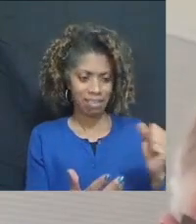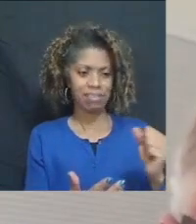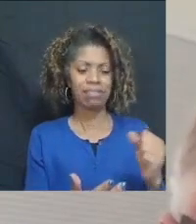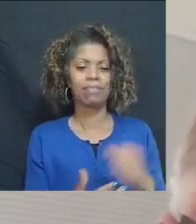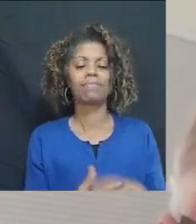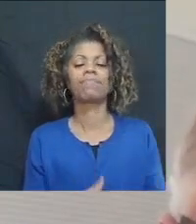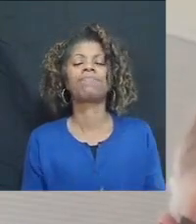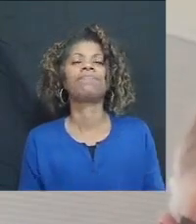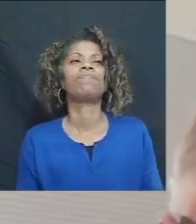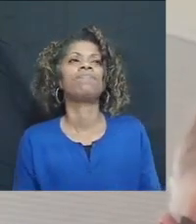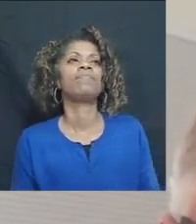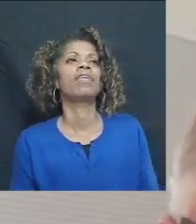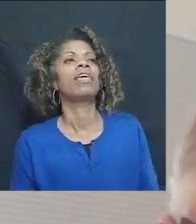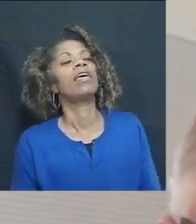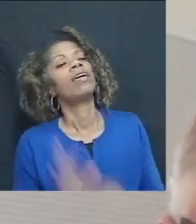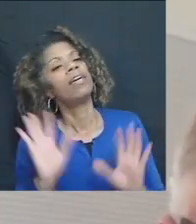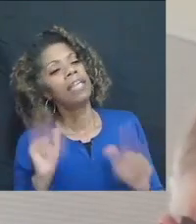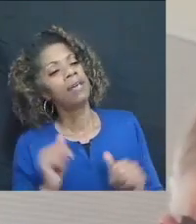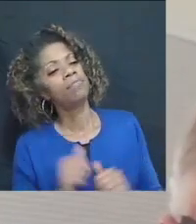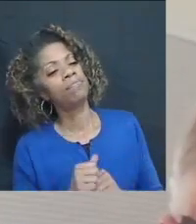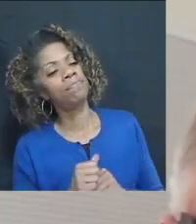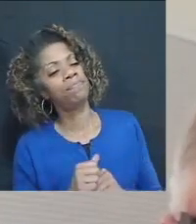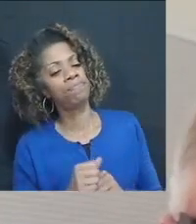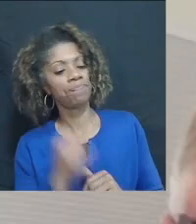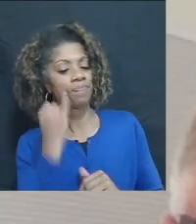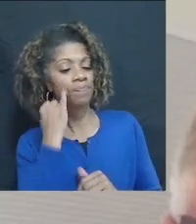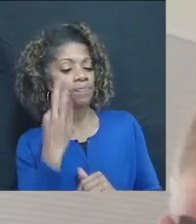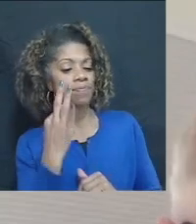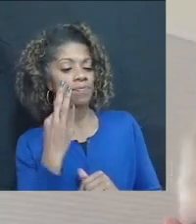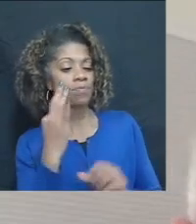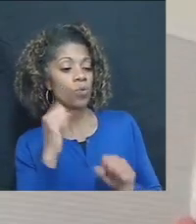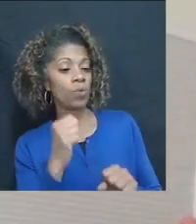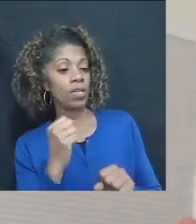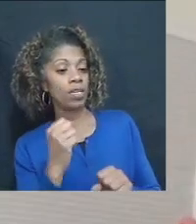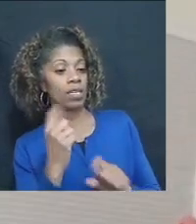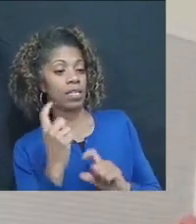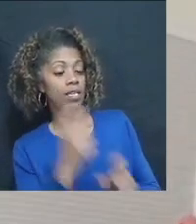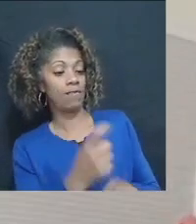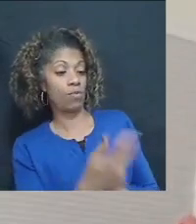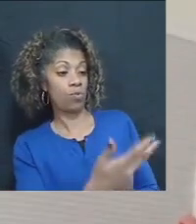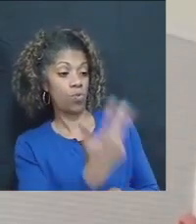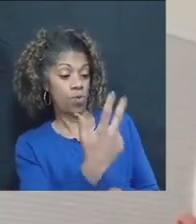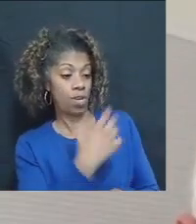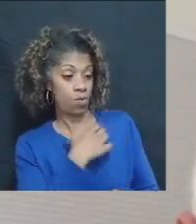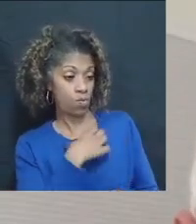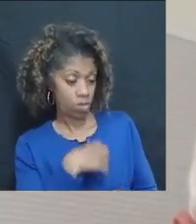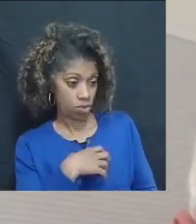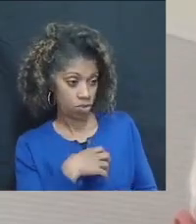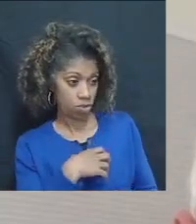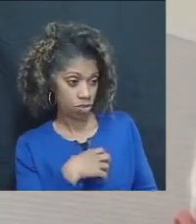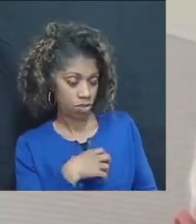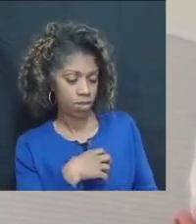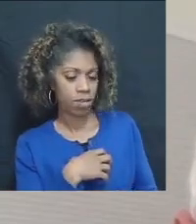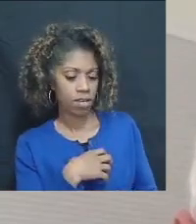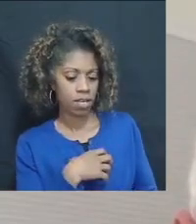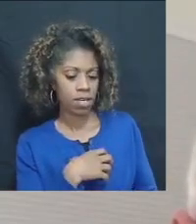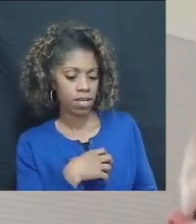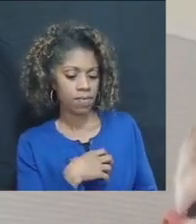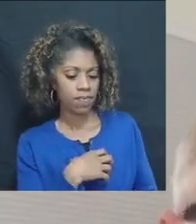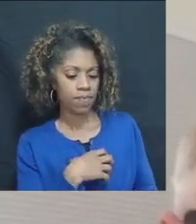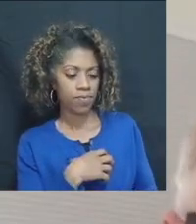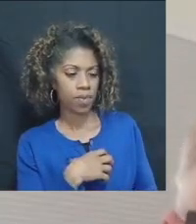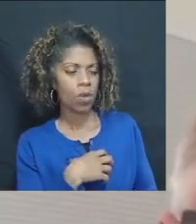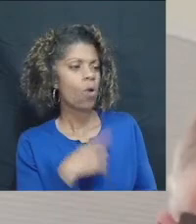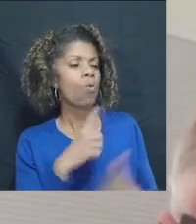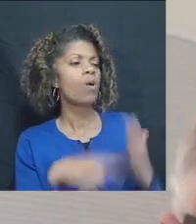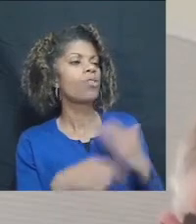mm-hmm. For philanthropy, what would you want philanthropy to go deep into? What are the three things that they